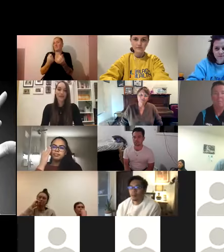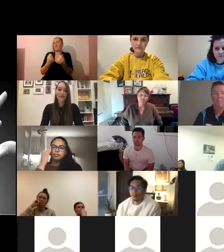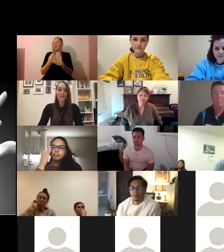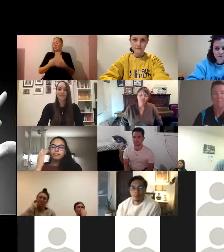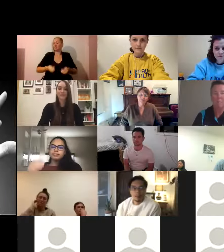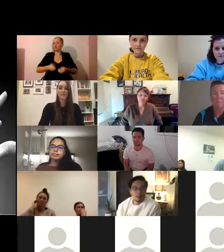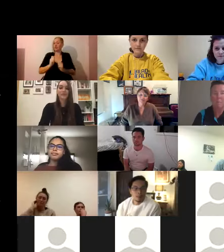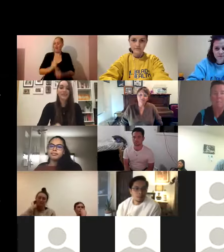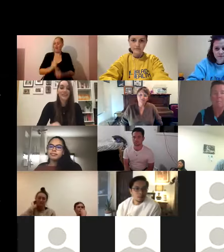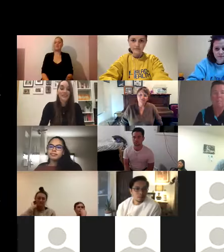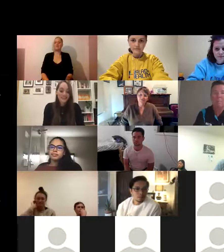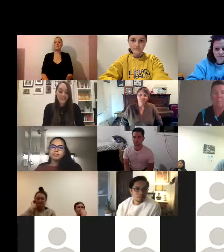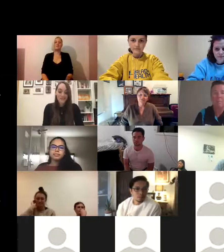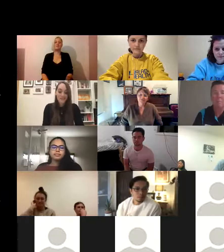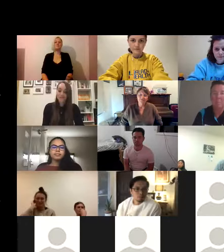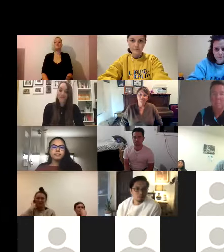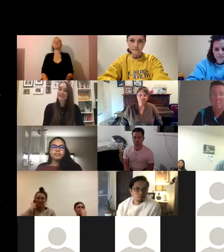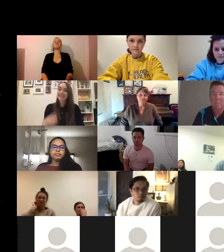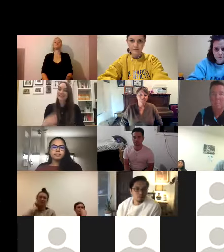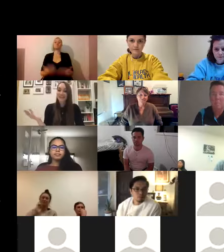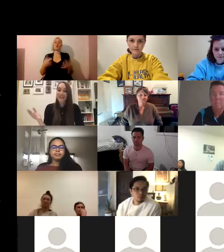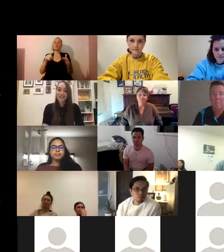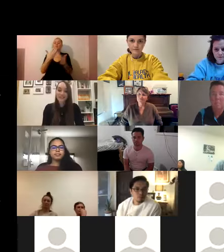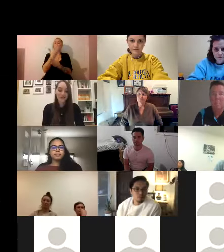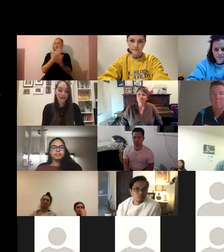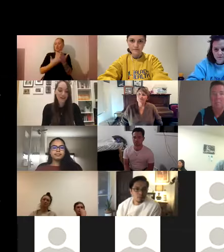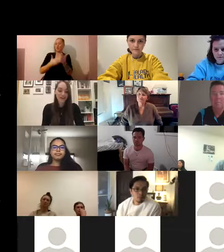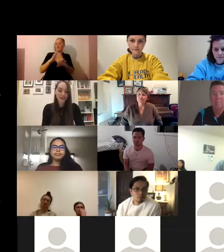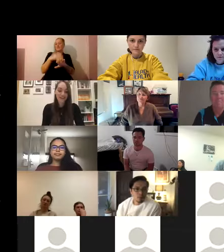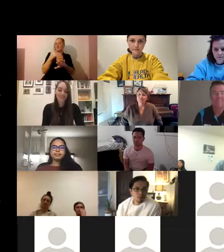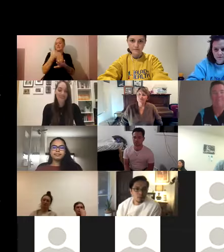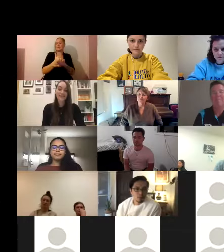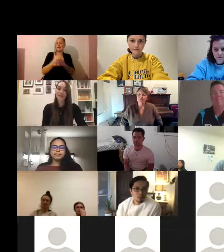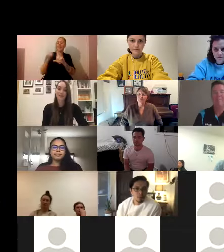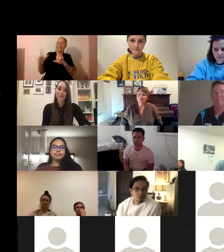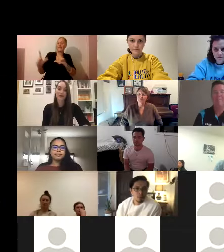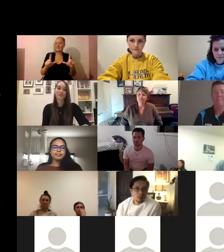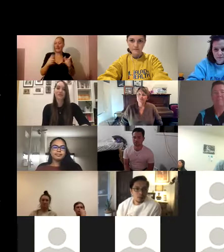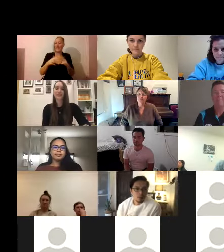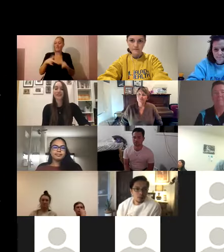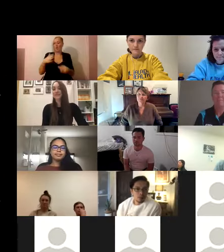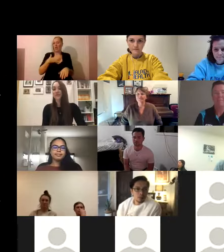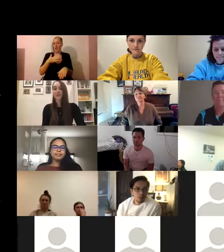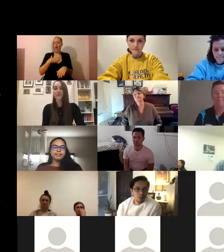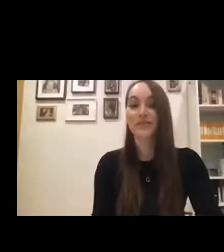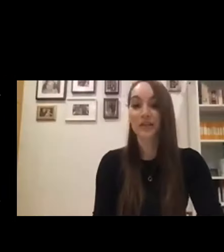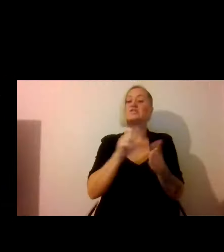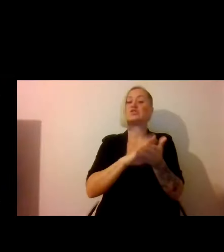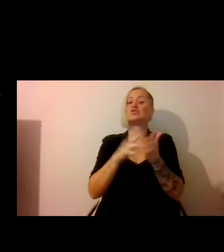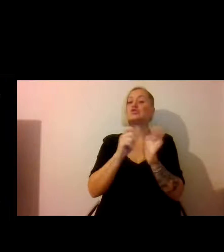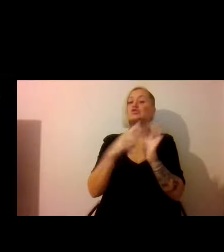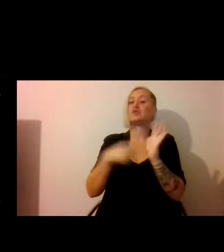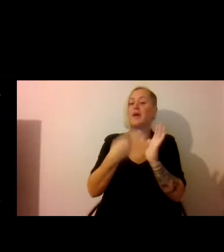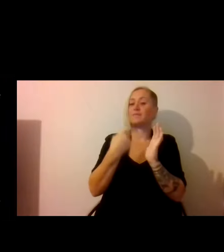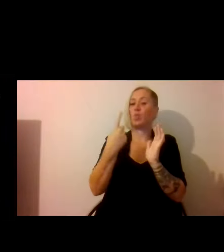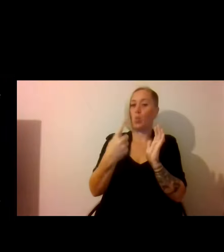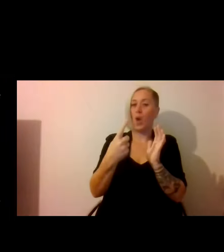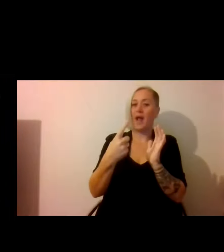So here's a story to set the scene, if you like. And this is chapter 1 from the text. It's called The Long